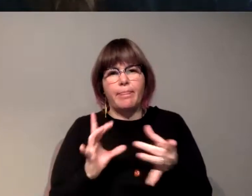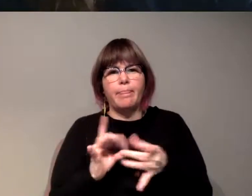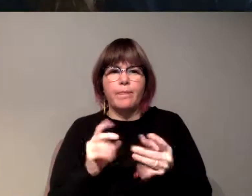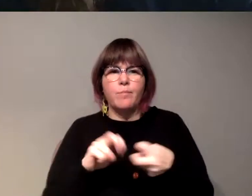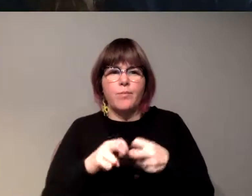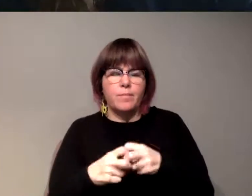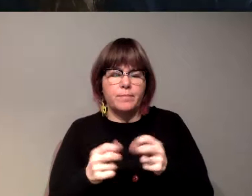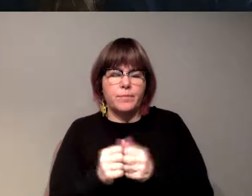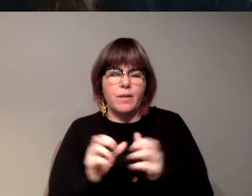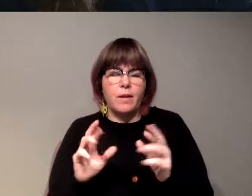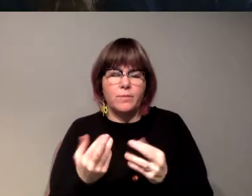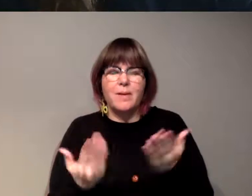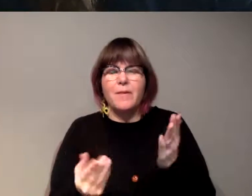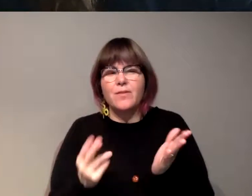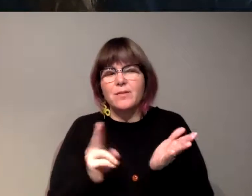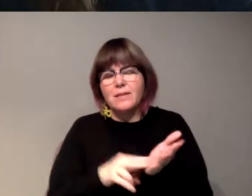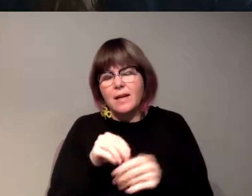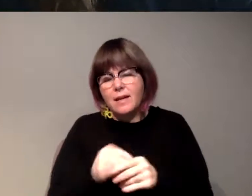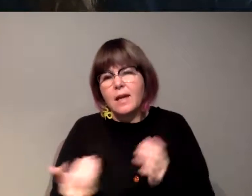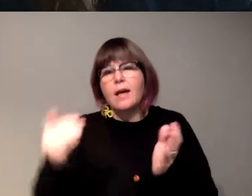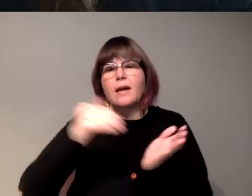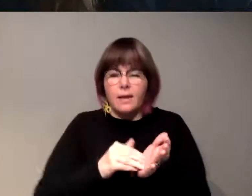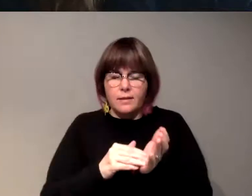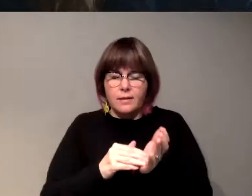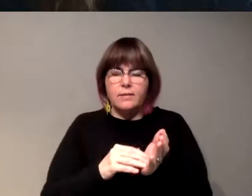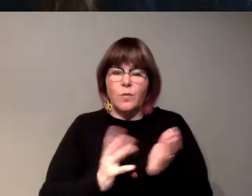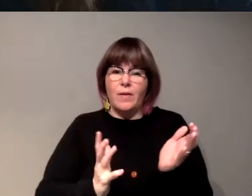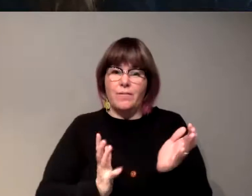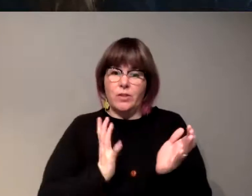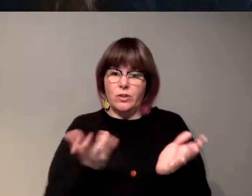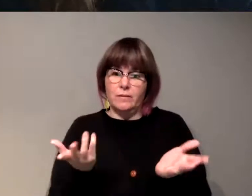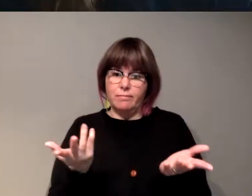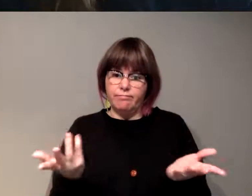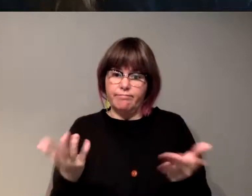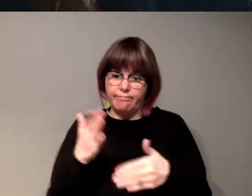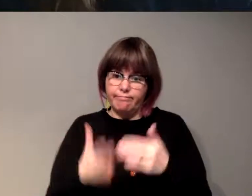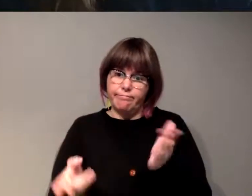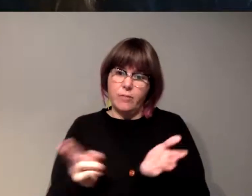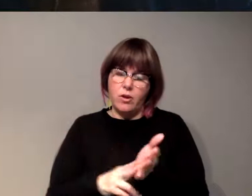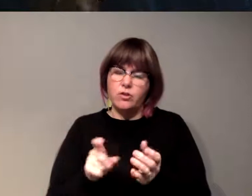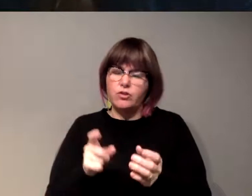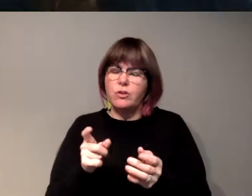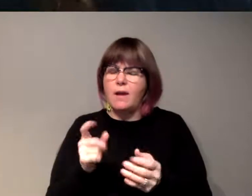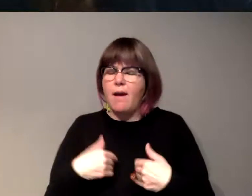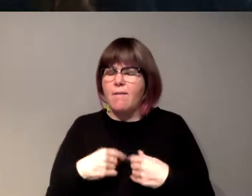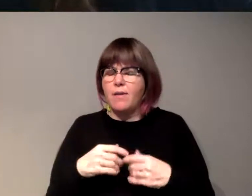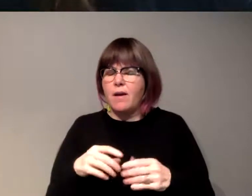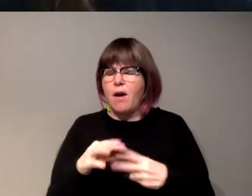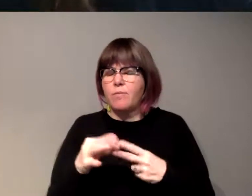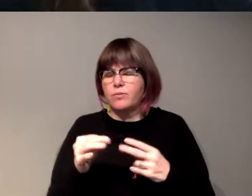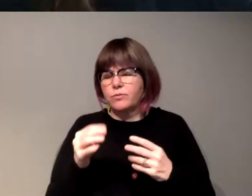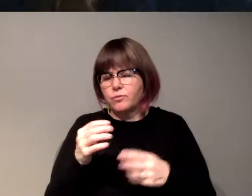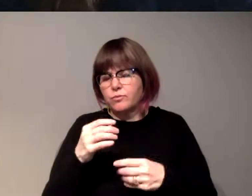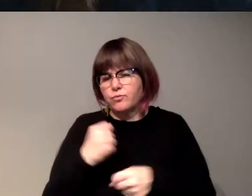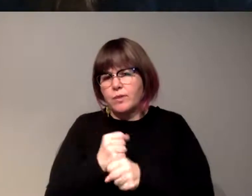so it may make you log in again. And once you're officially logged in, then you should have the create a classroom option. You only won't have